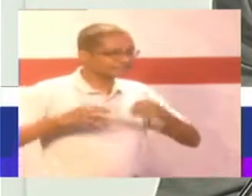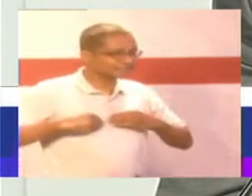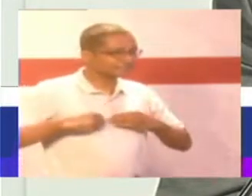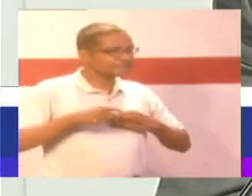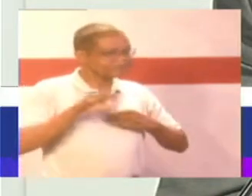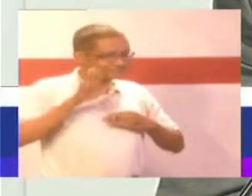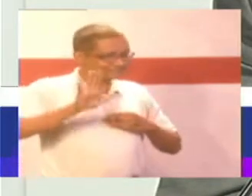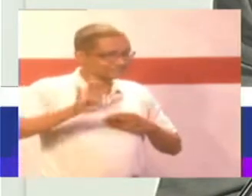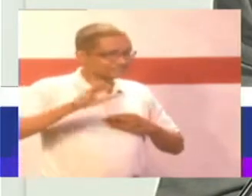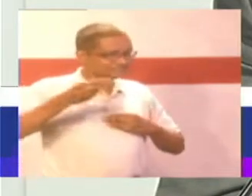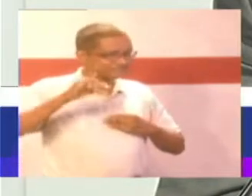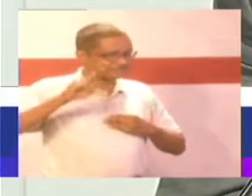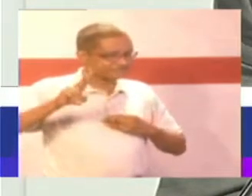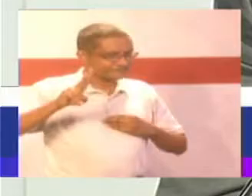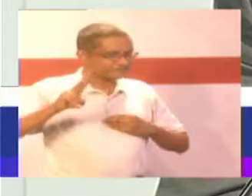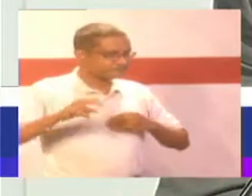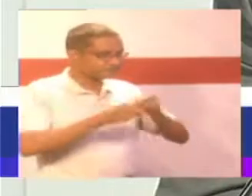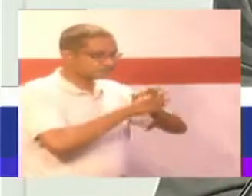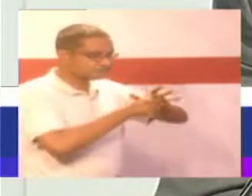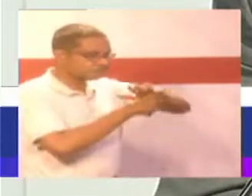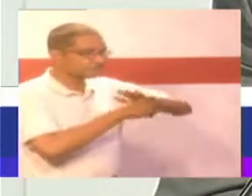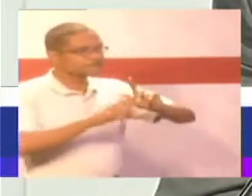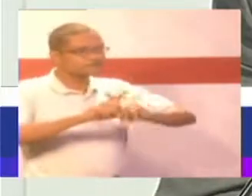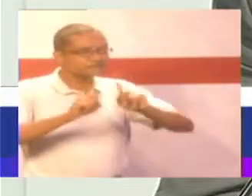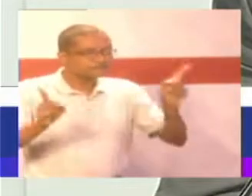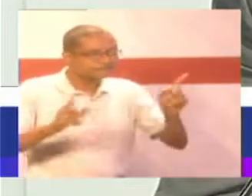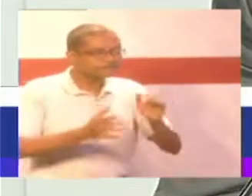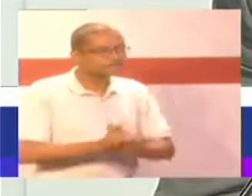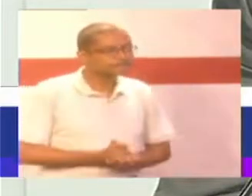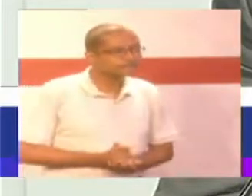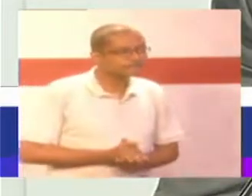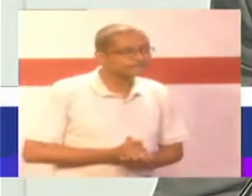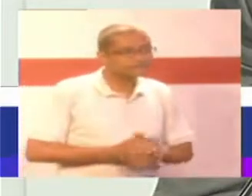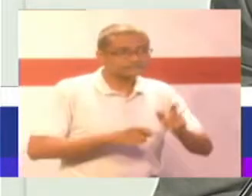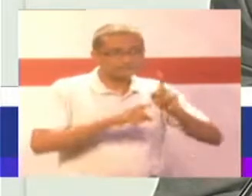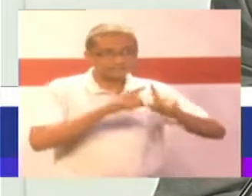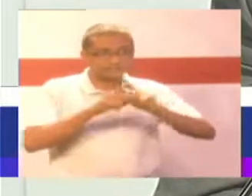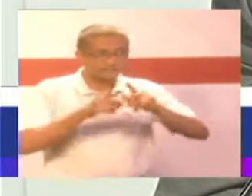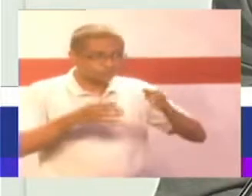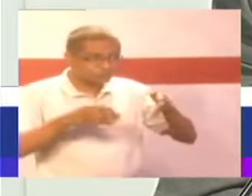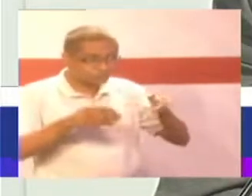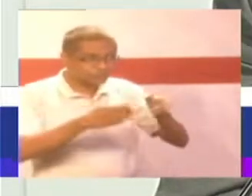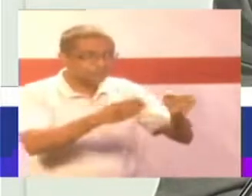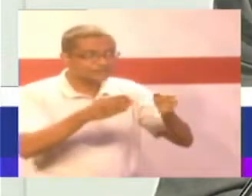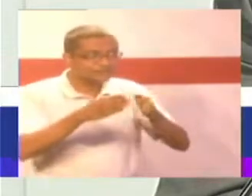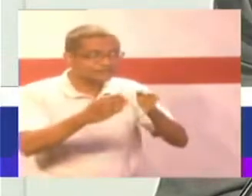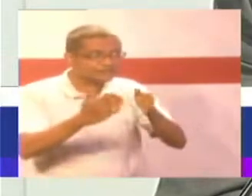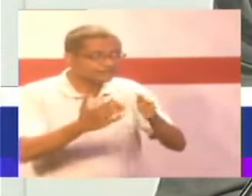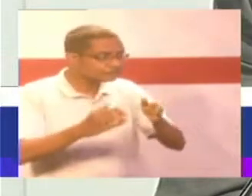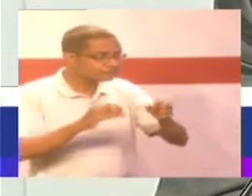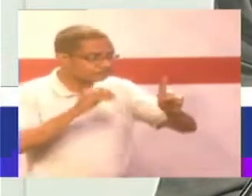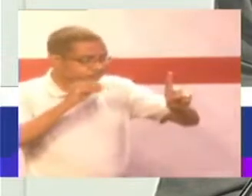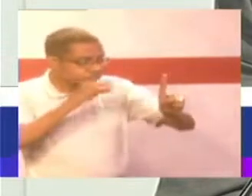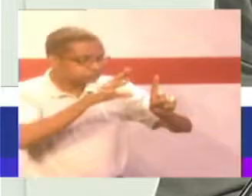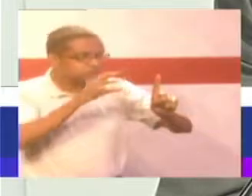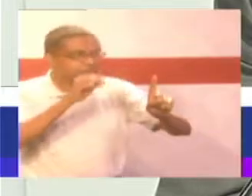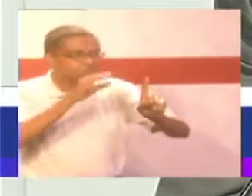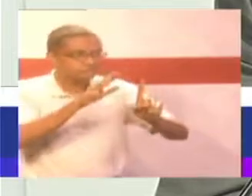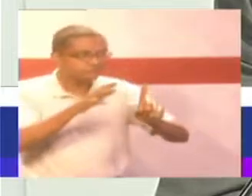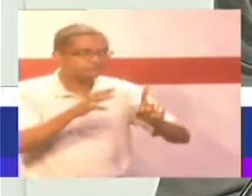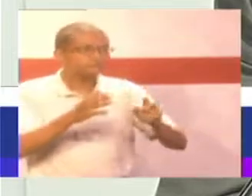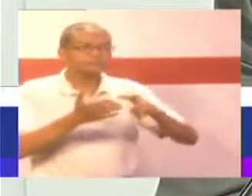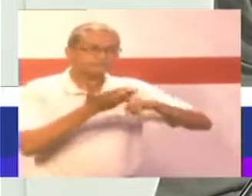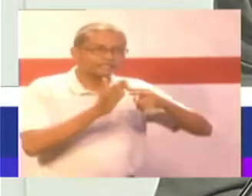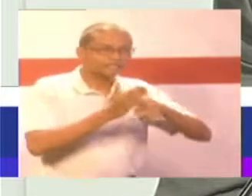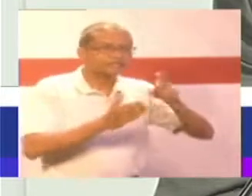point is quite clear. So different modes of transmission would therefore make different kinds of preventive measures relevant.